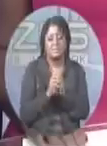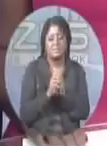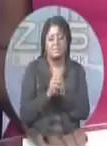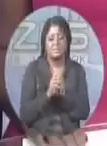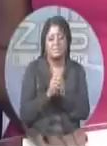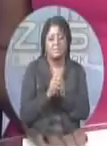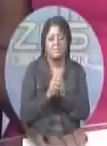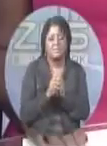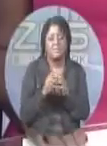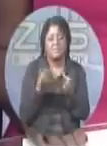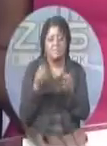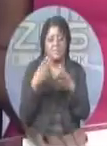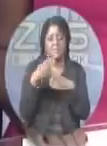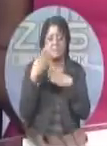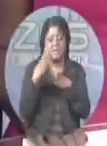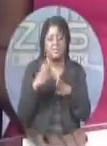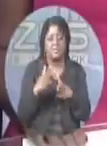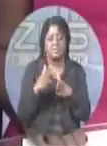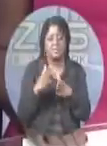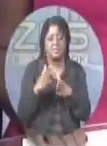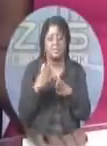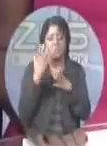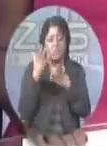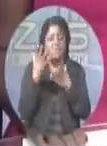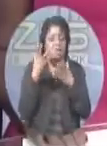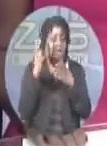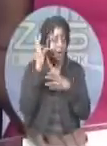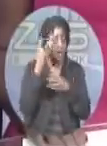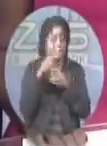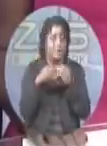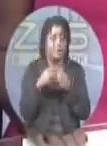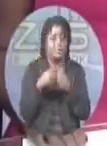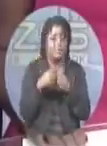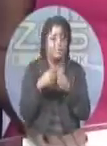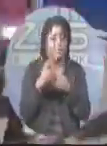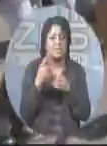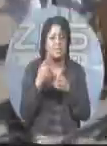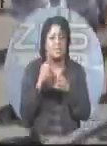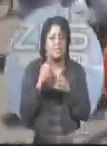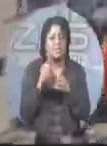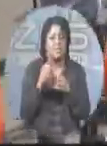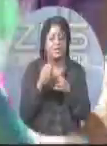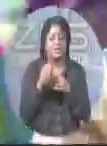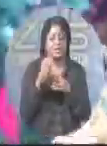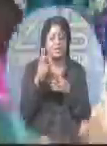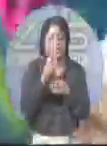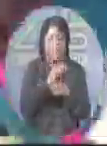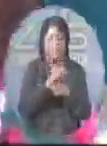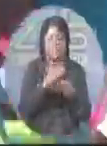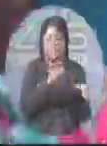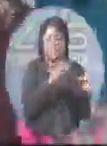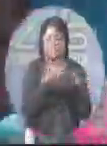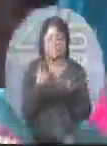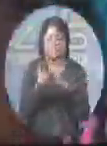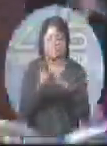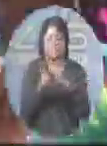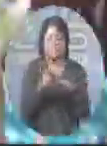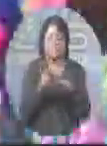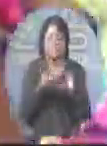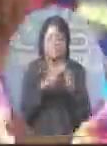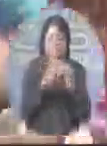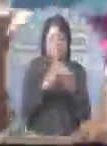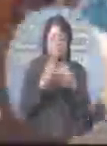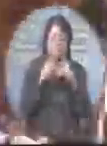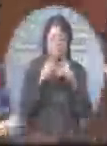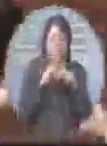A story that many Bahamians want to hear about. The Bahamas National Festival Commission has announced the headliners for the third annual Bahamas Junkanoo Carnival, all set